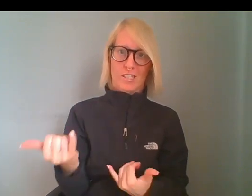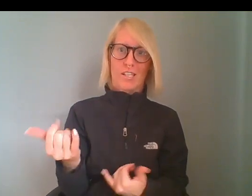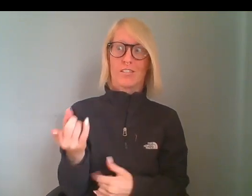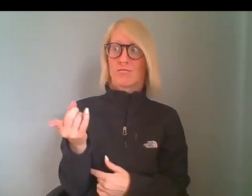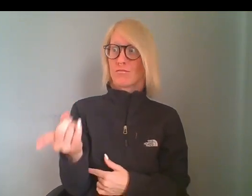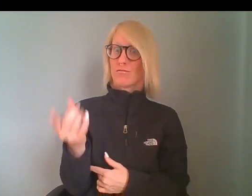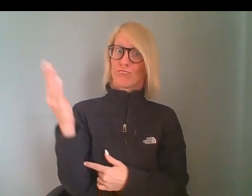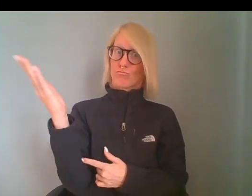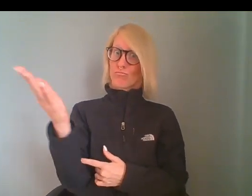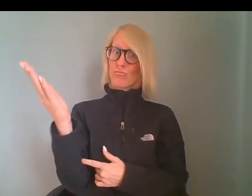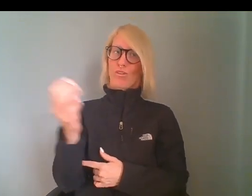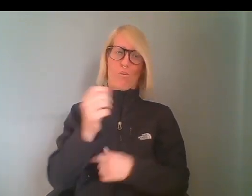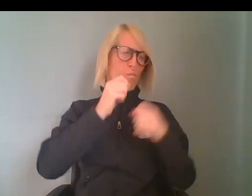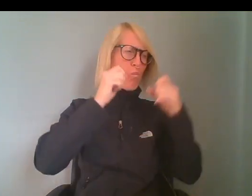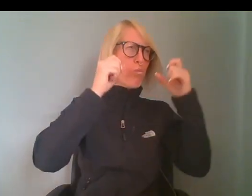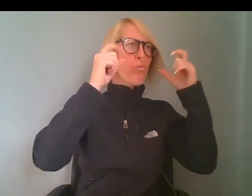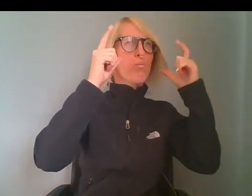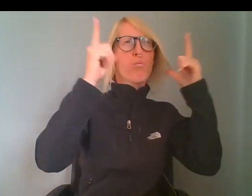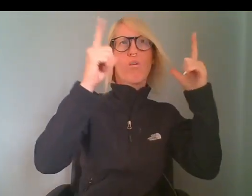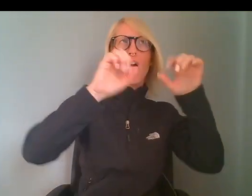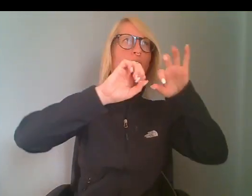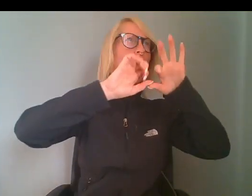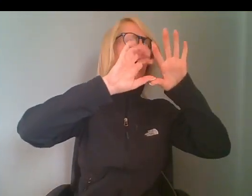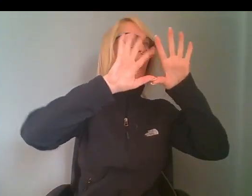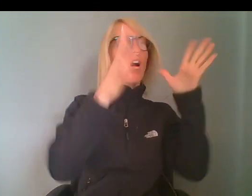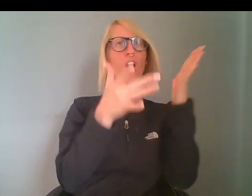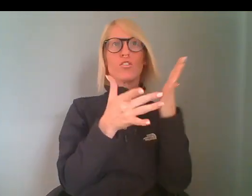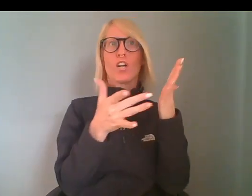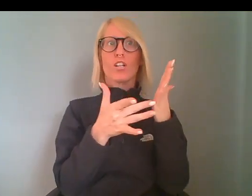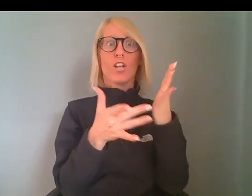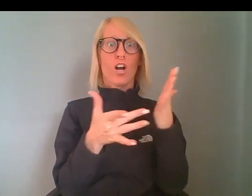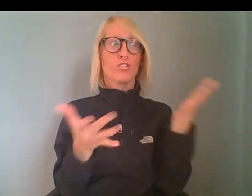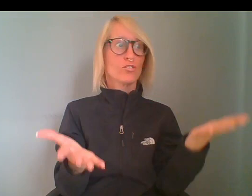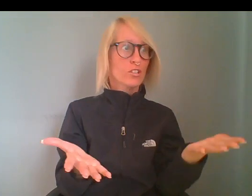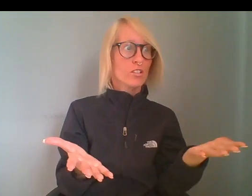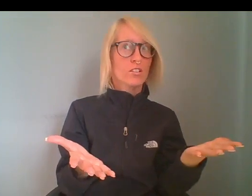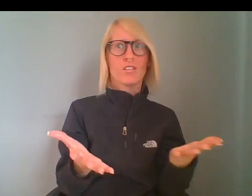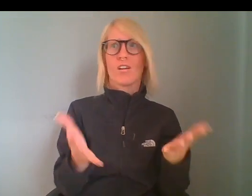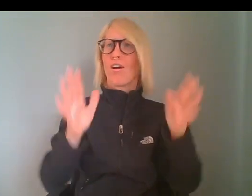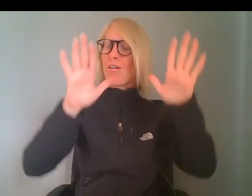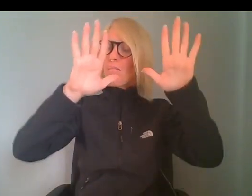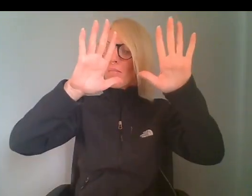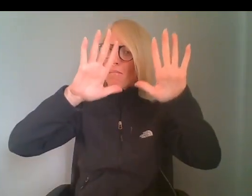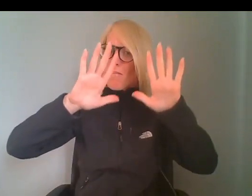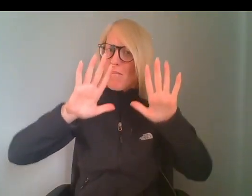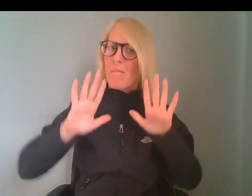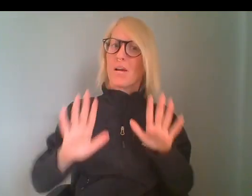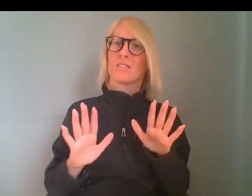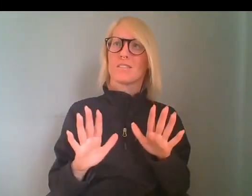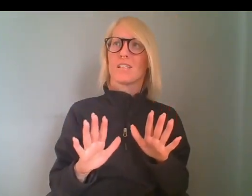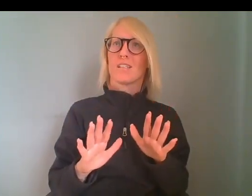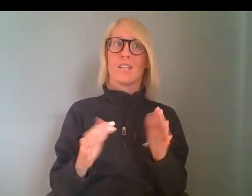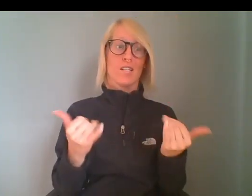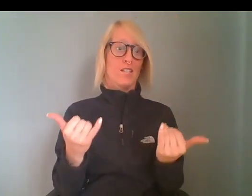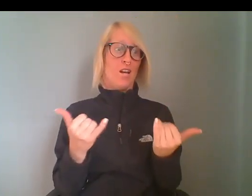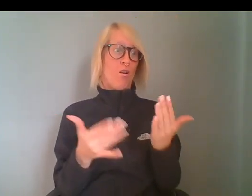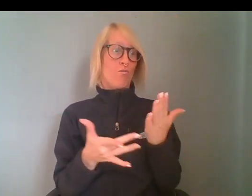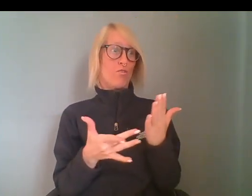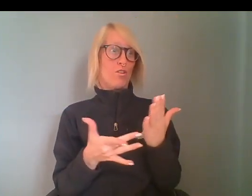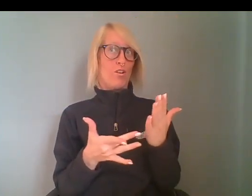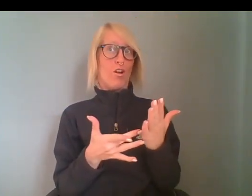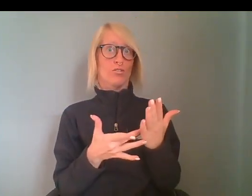and will do some things that I think are quite extraordinary, some things that you can really put into